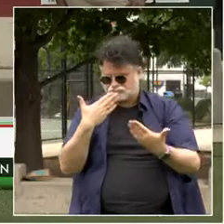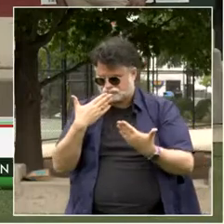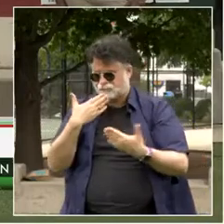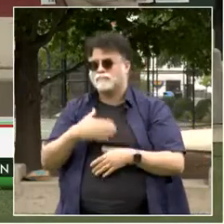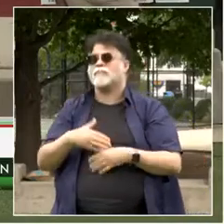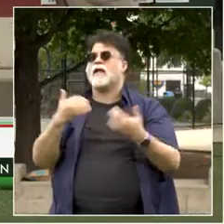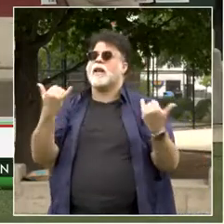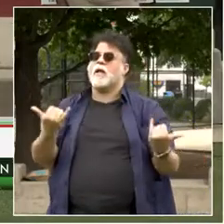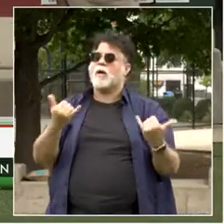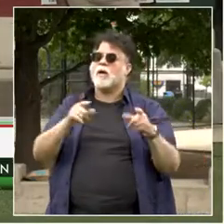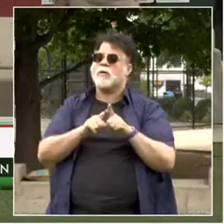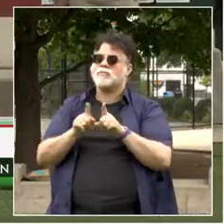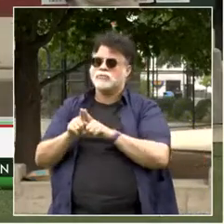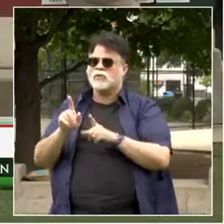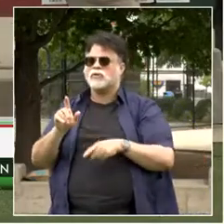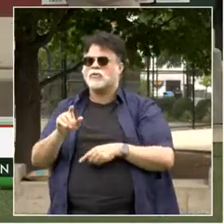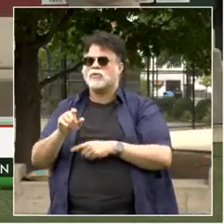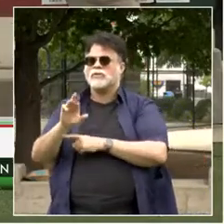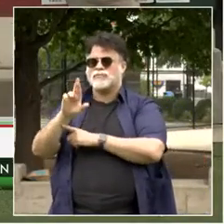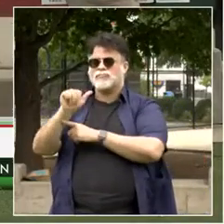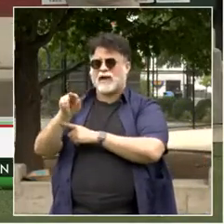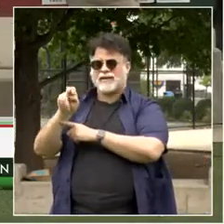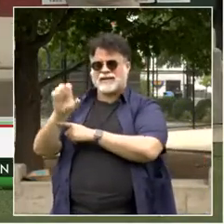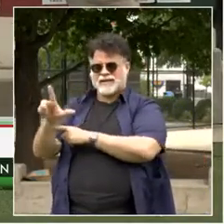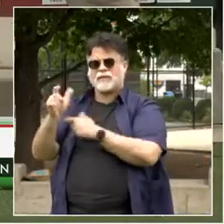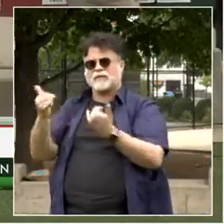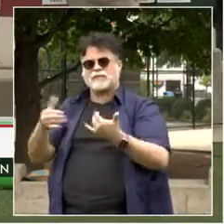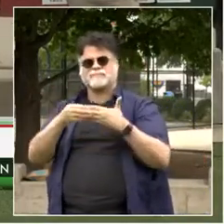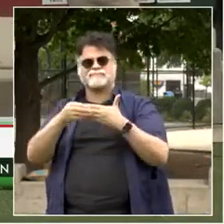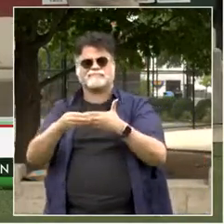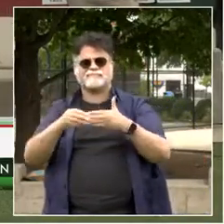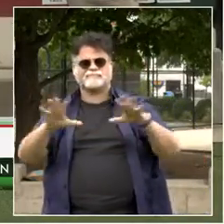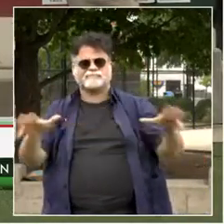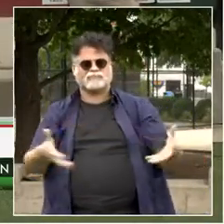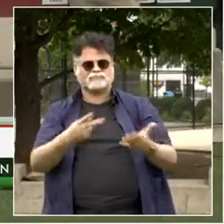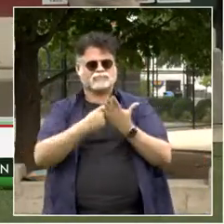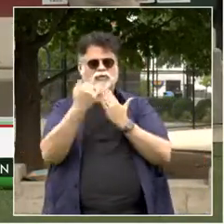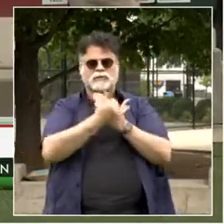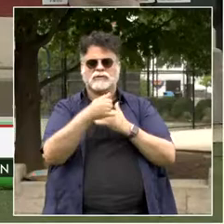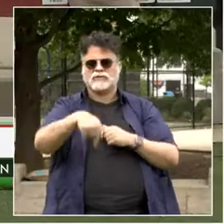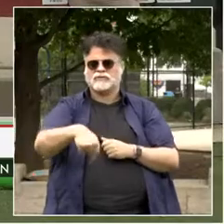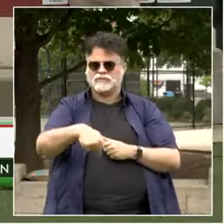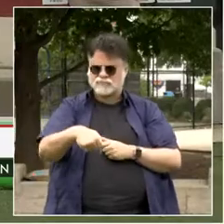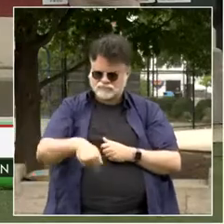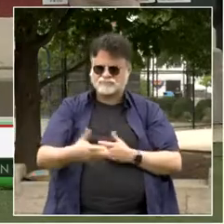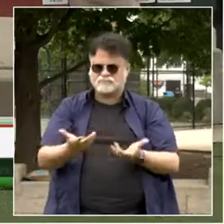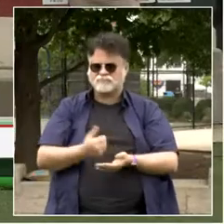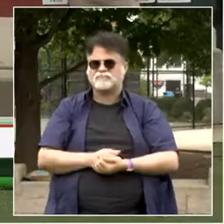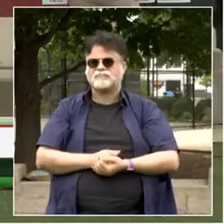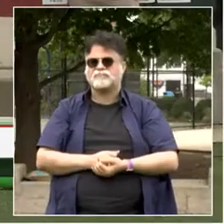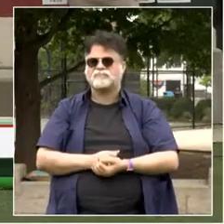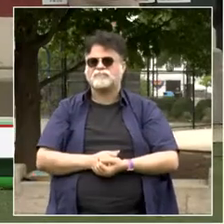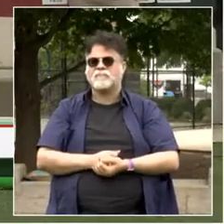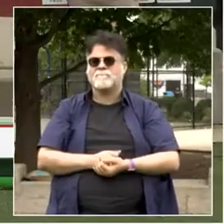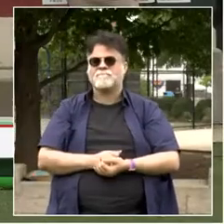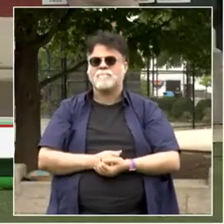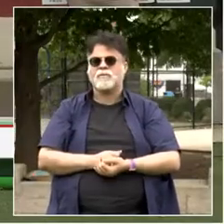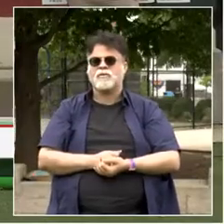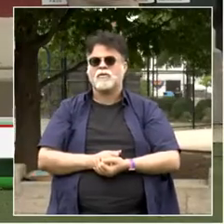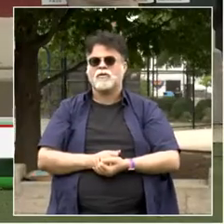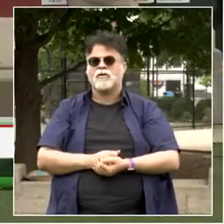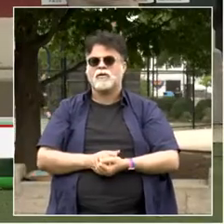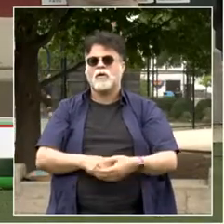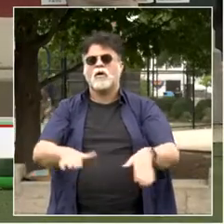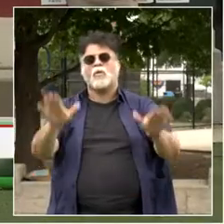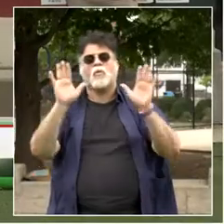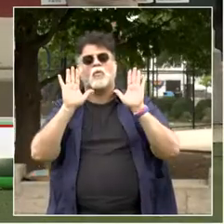of Randy Downs. I must say, wonderful partners. They're known for their programming here